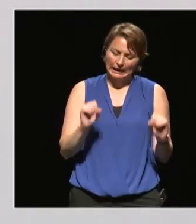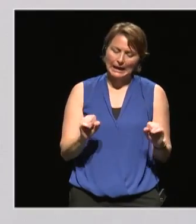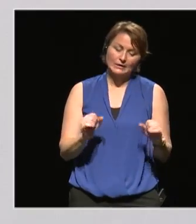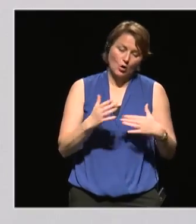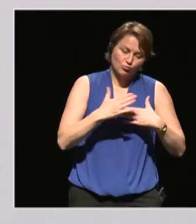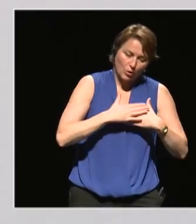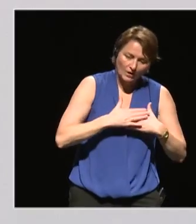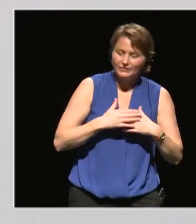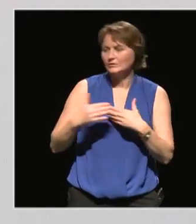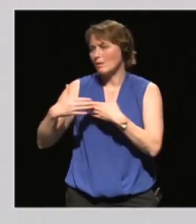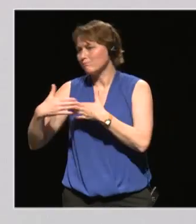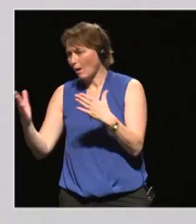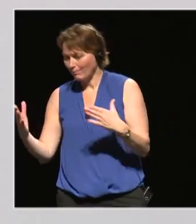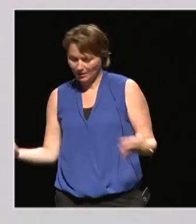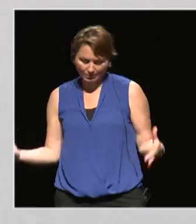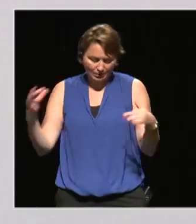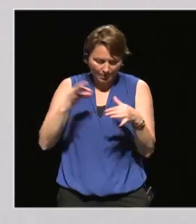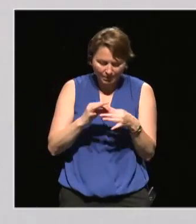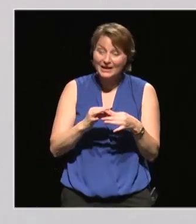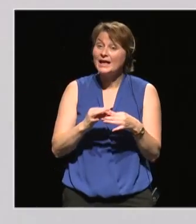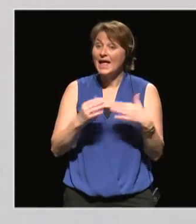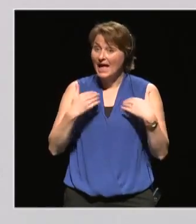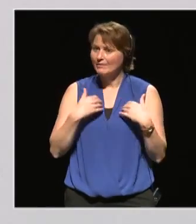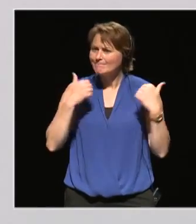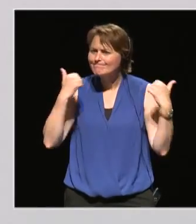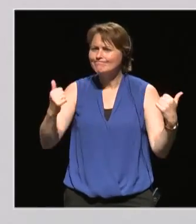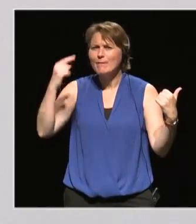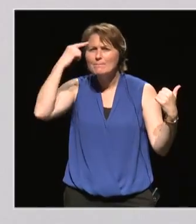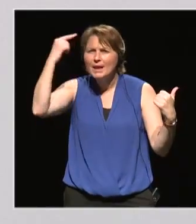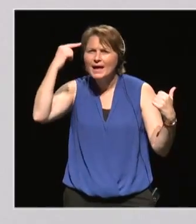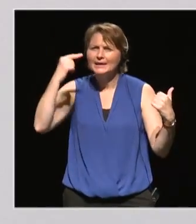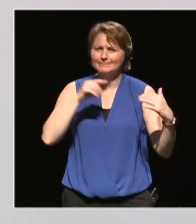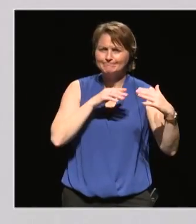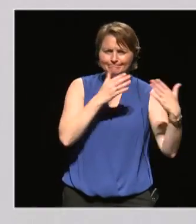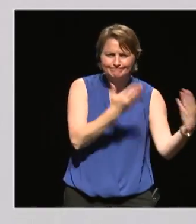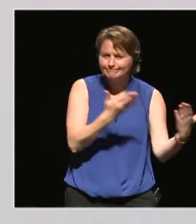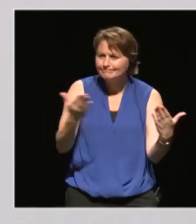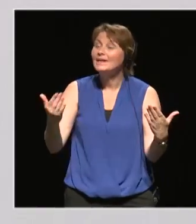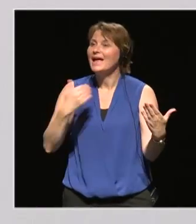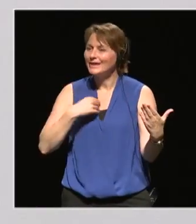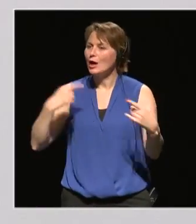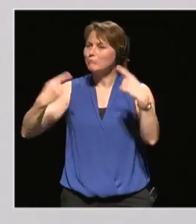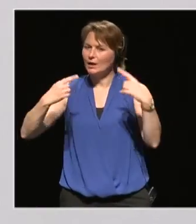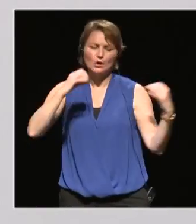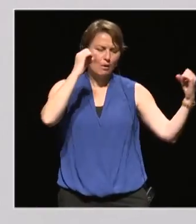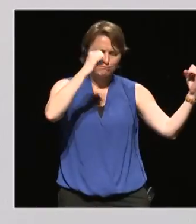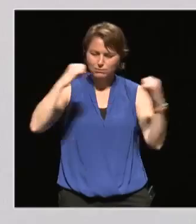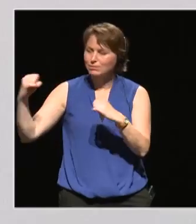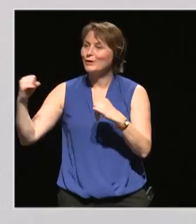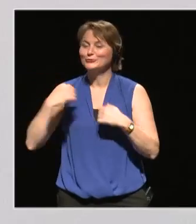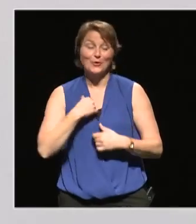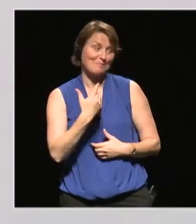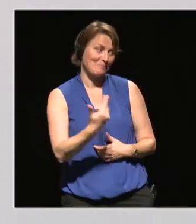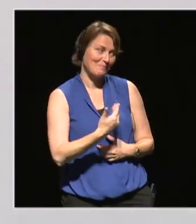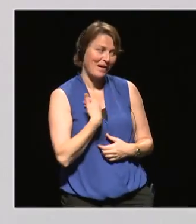the basis of good and solid plans that have a political buy-in at the highest level. And for that reason, I welcome very much that the Prime Minister of